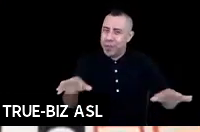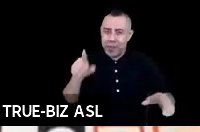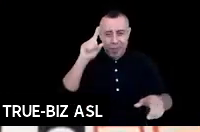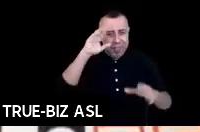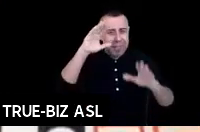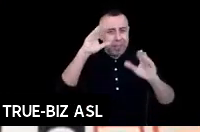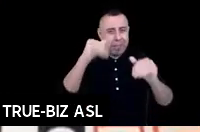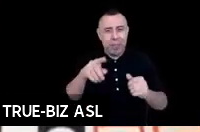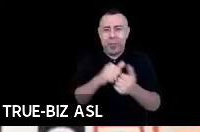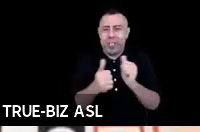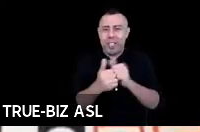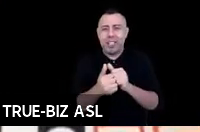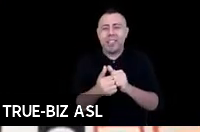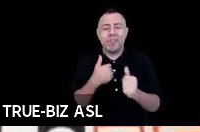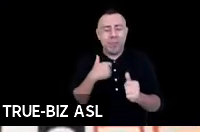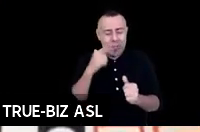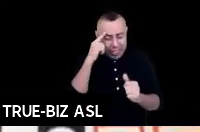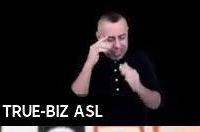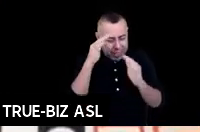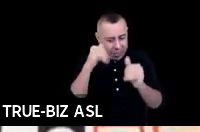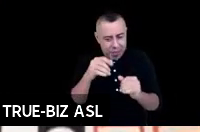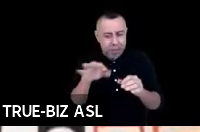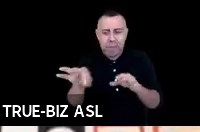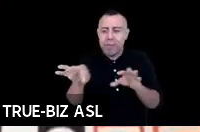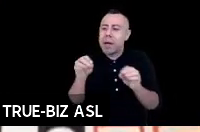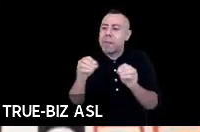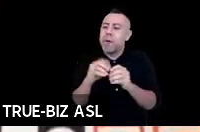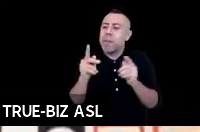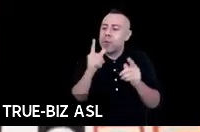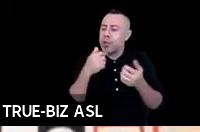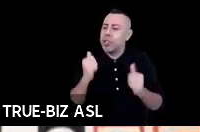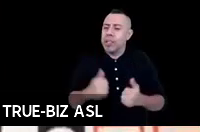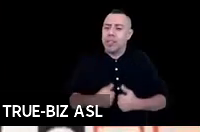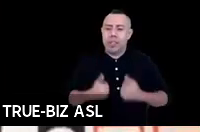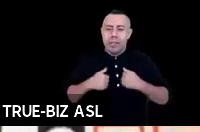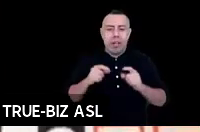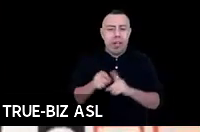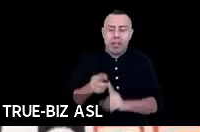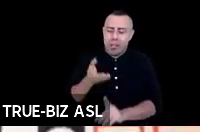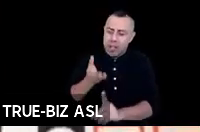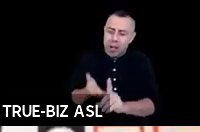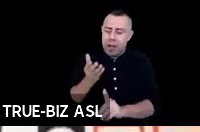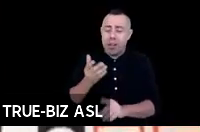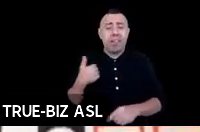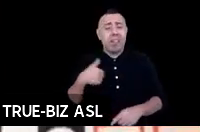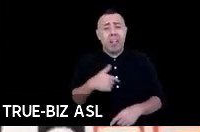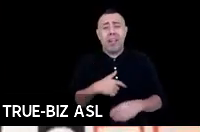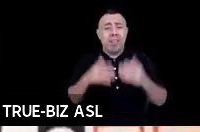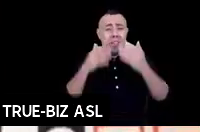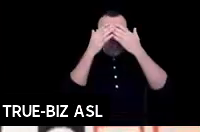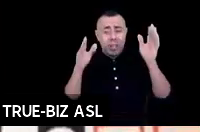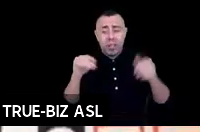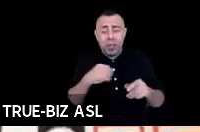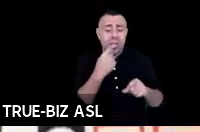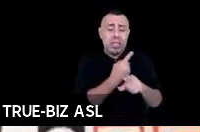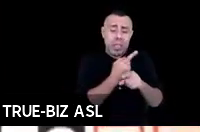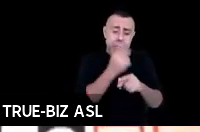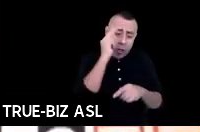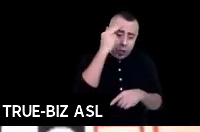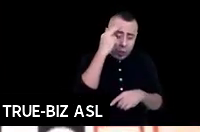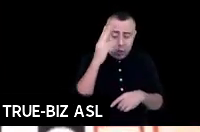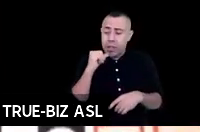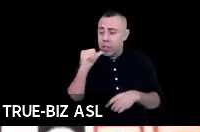as they are. And we speak openly about whether you're neurotypical or neuroatypical. We